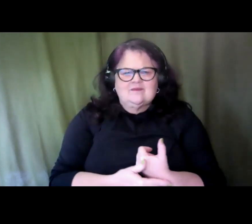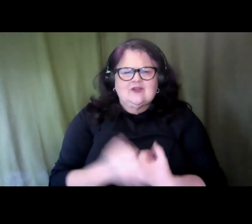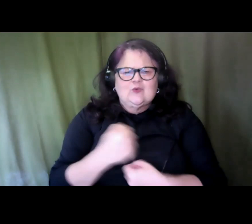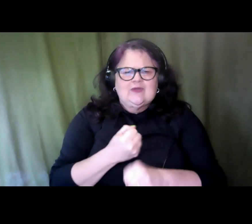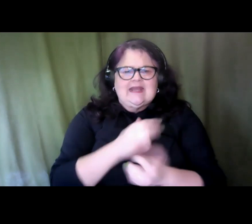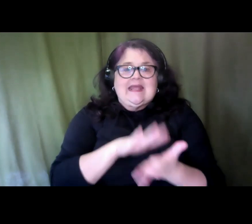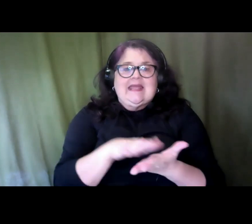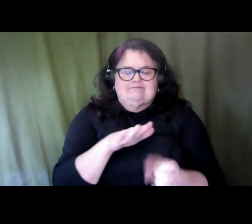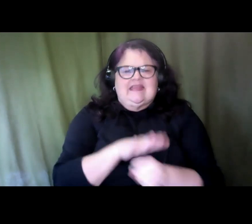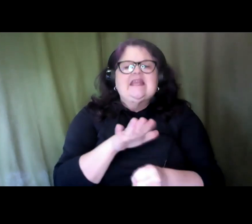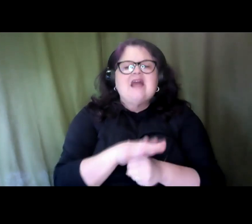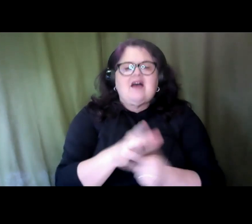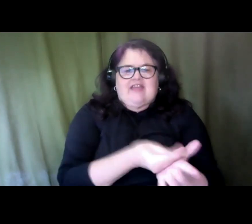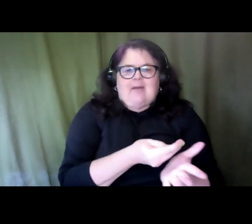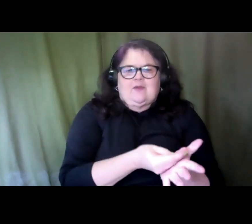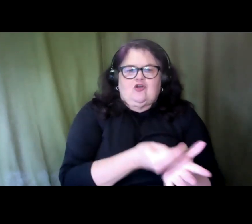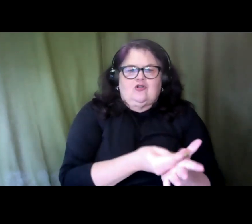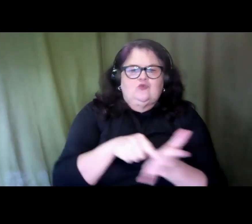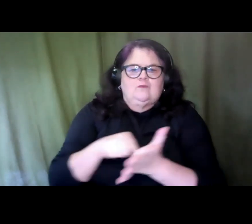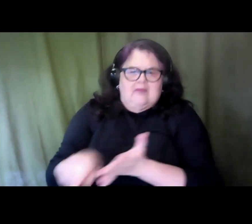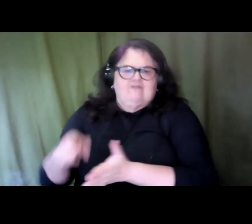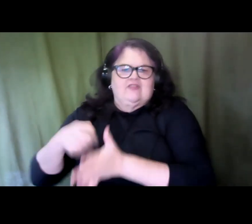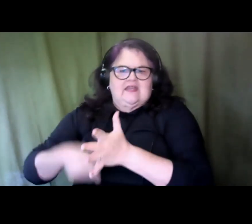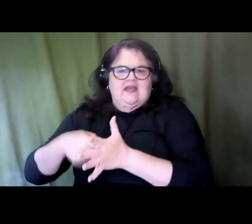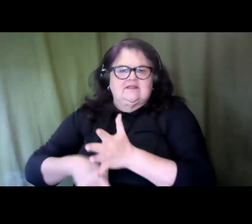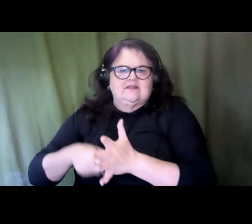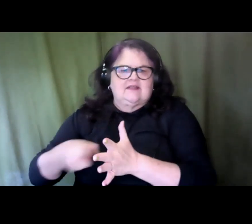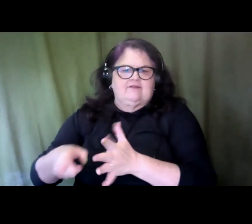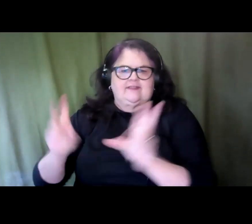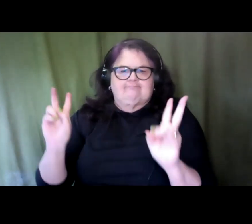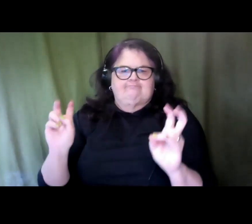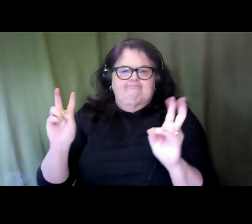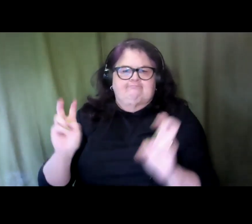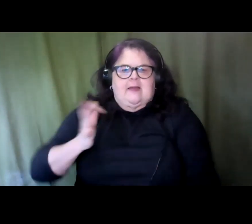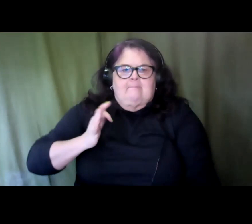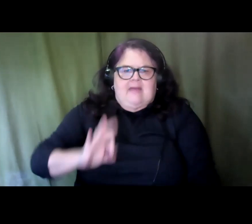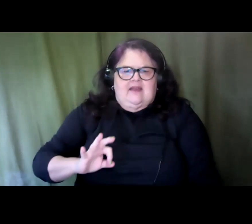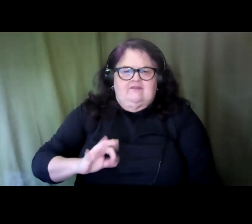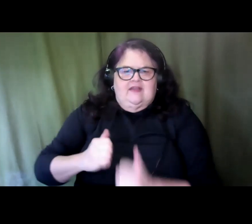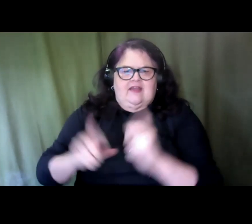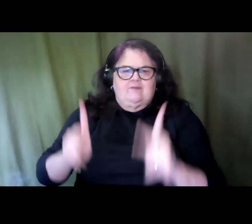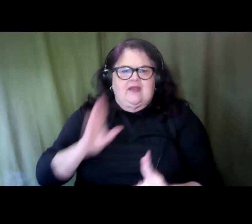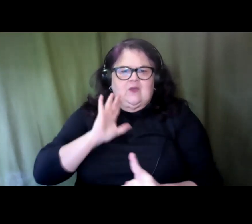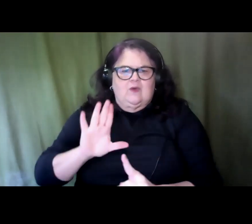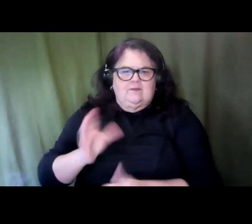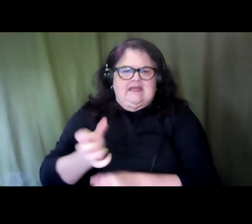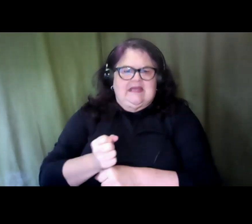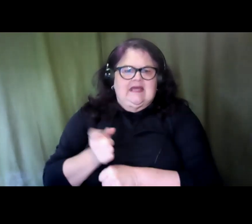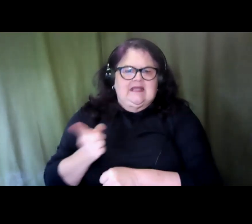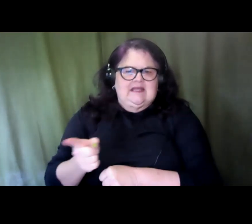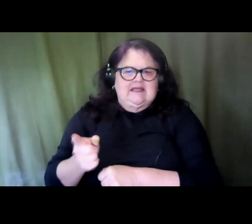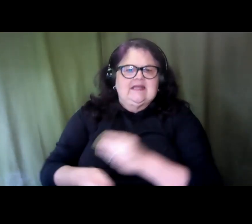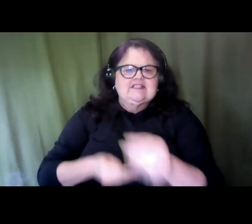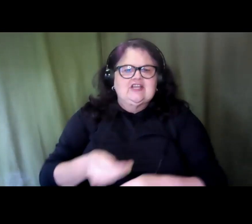capital to pay for the taxes of the supposed benefit that everyone would be getting in exchange